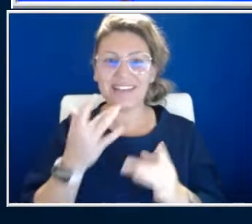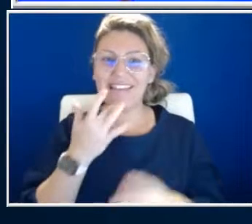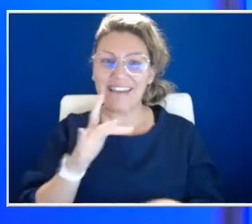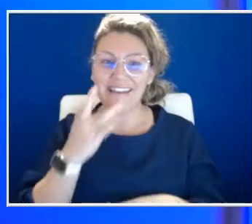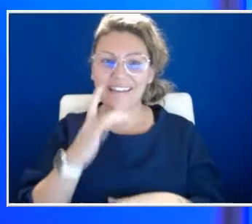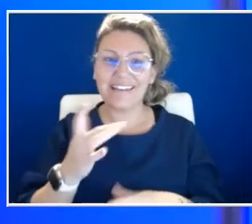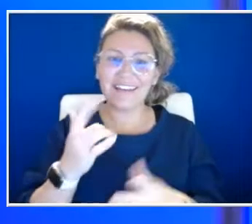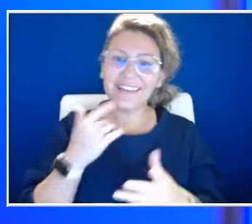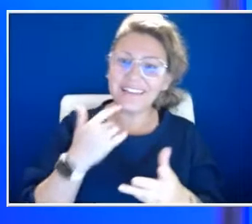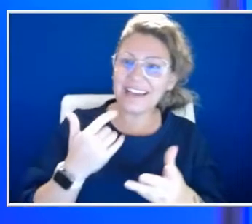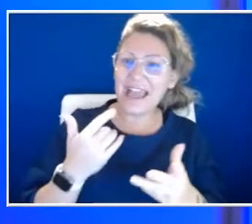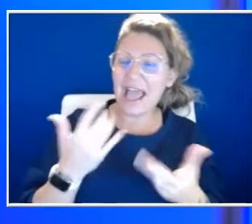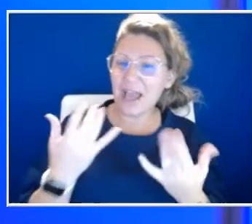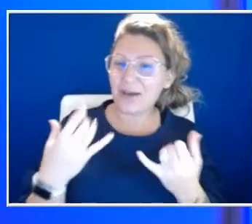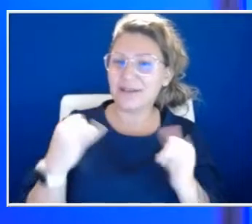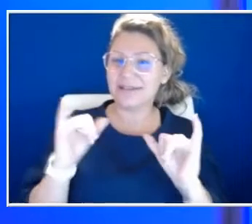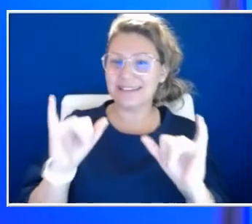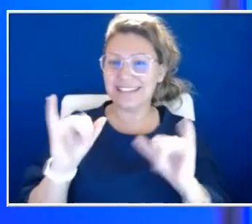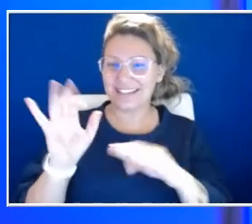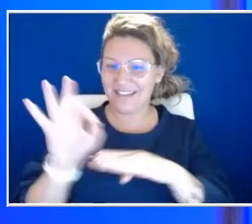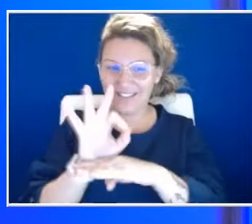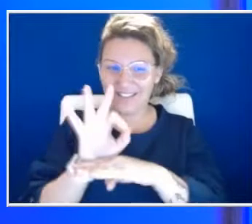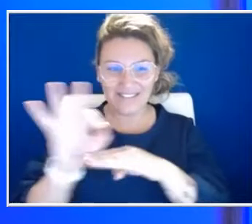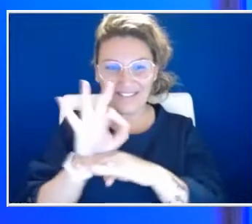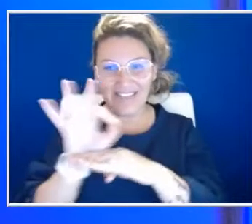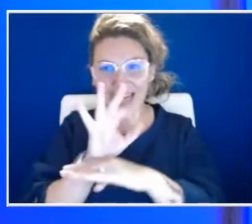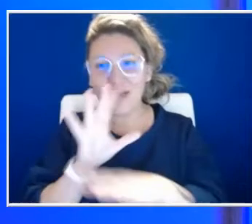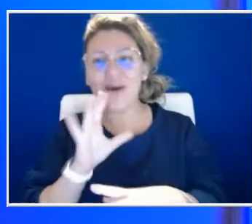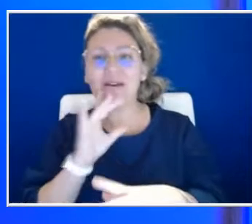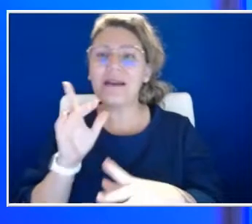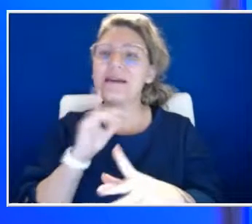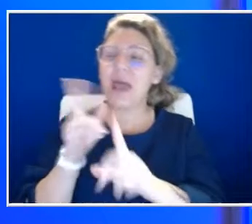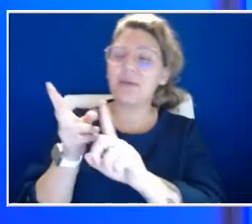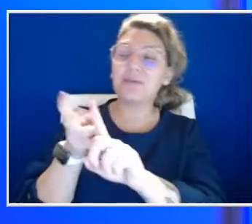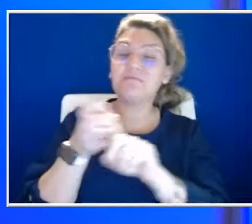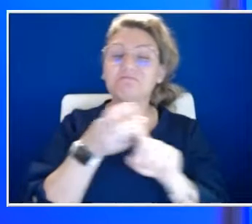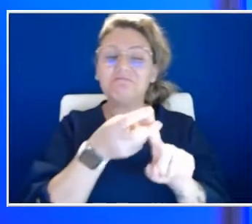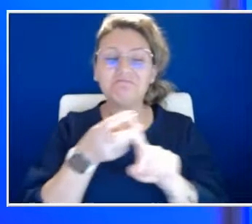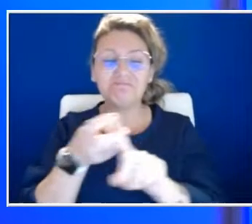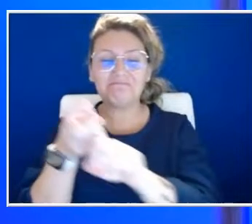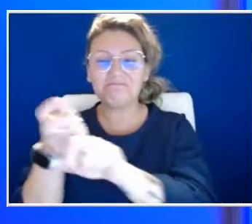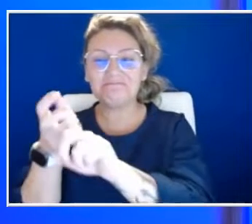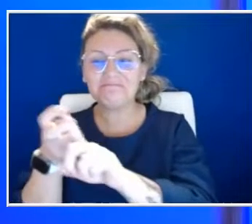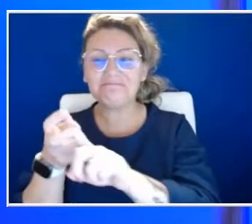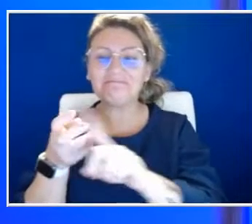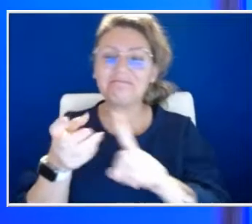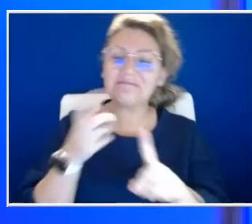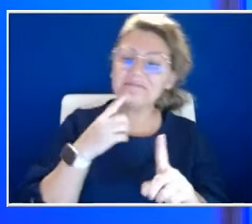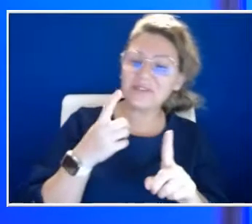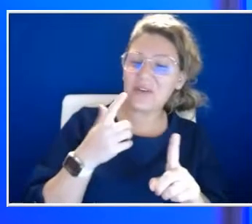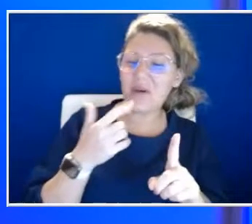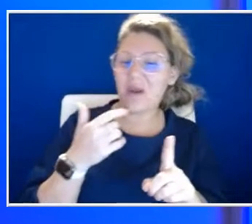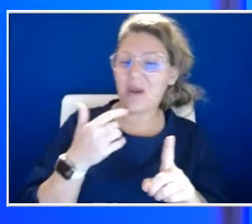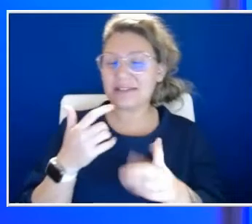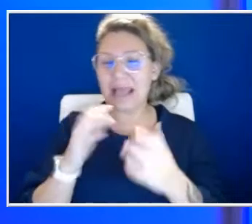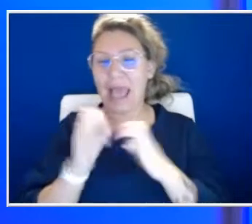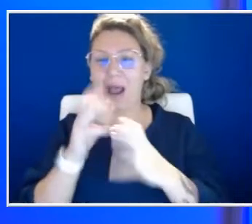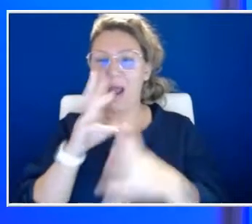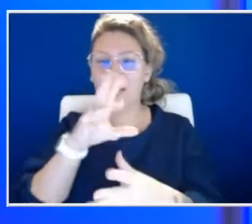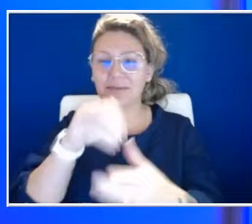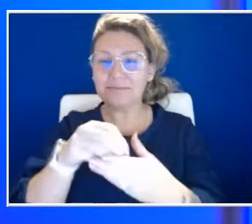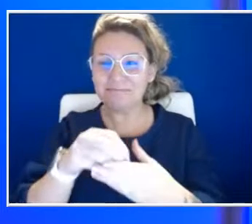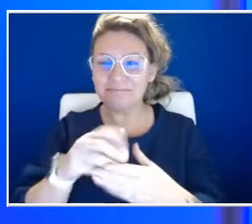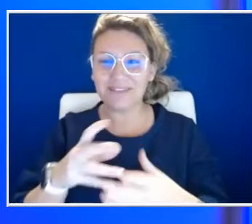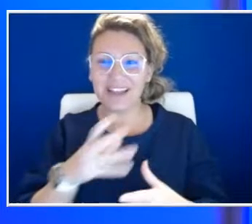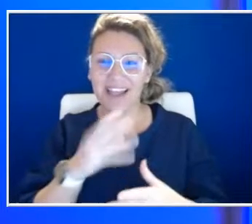urologic oncology fellow at that time and was able to pull some strings and be Dr. Holzberlein's shadow. So that's kind of how I jumped on board as, we'll say,